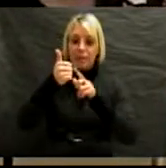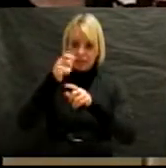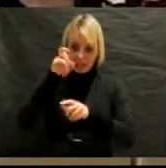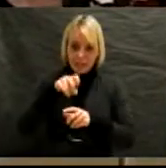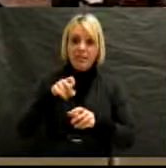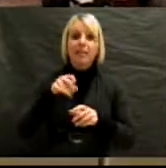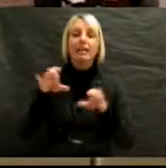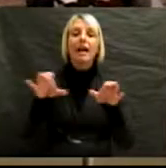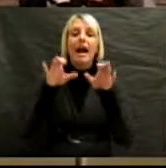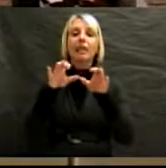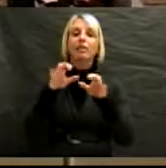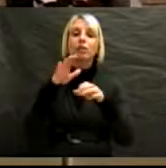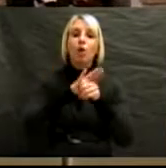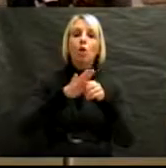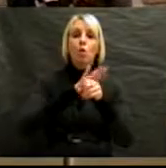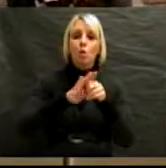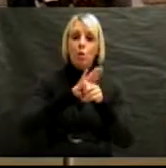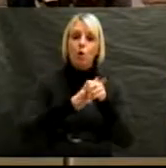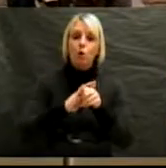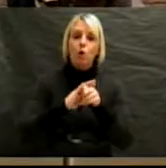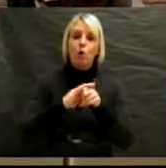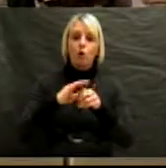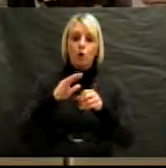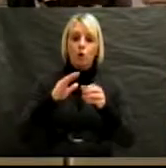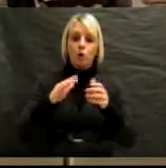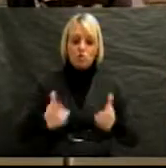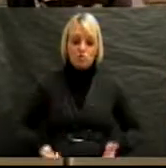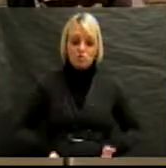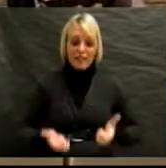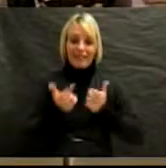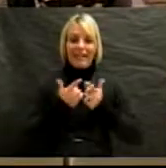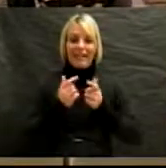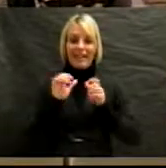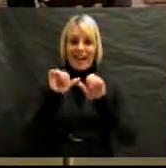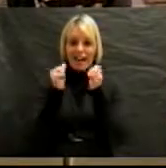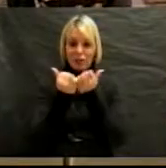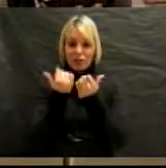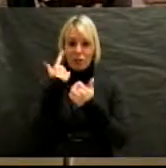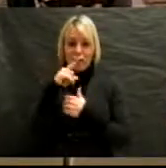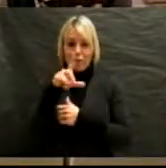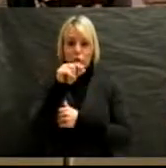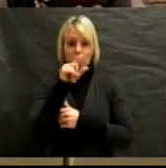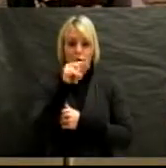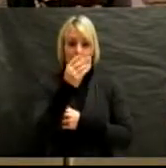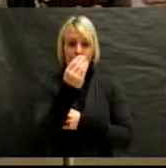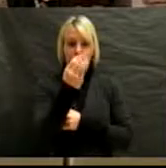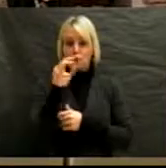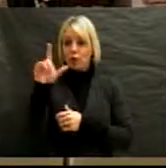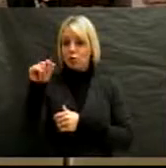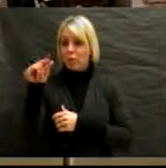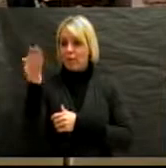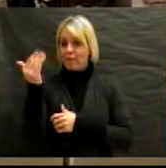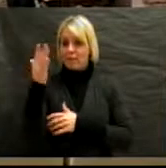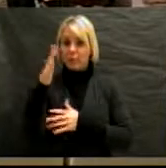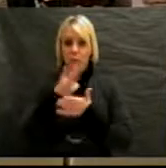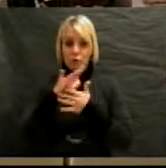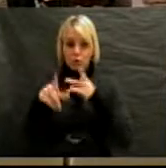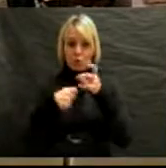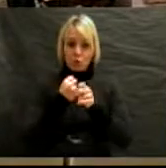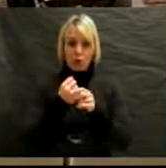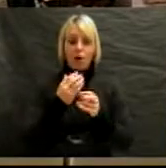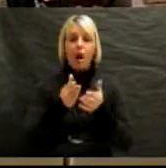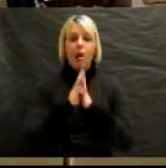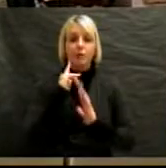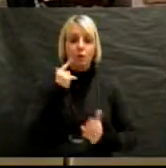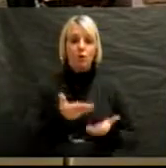Schools for the 2014-15 school year. I would entertain that motion at this time. So moved. Is there a second? I have a